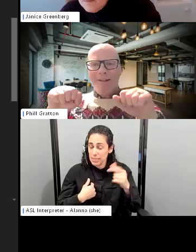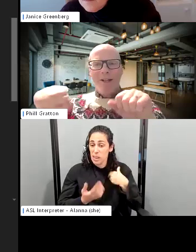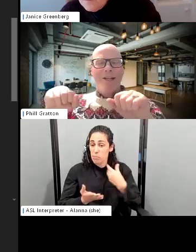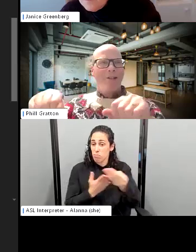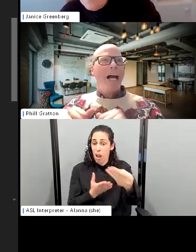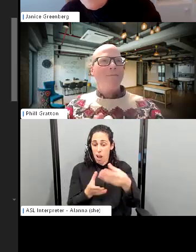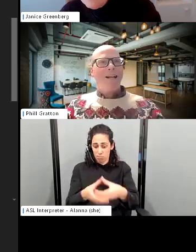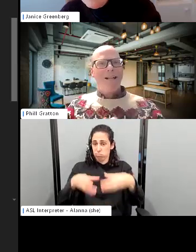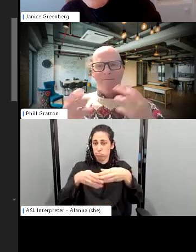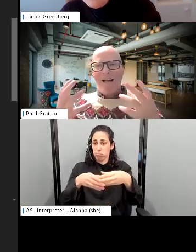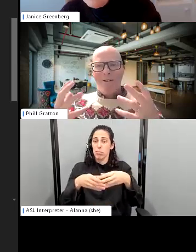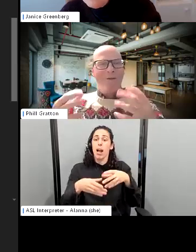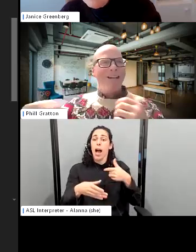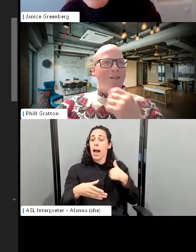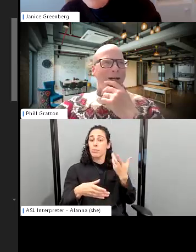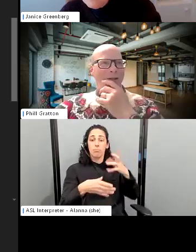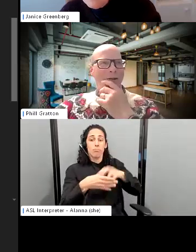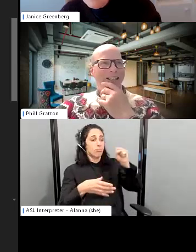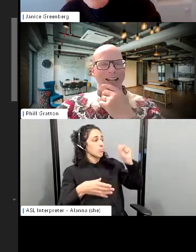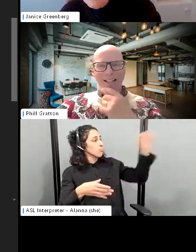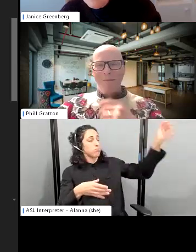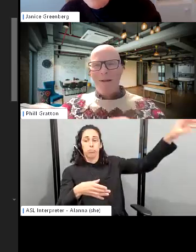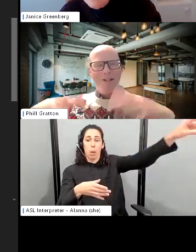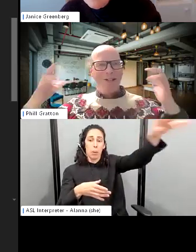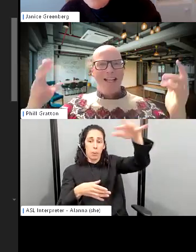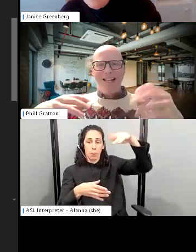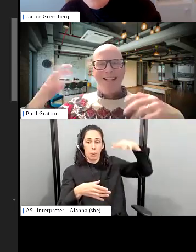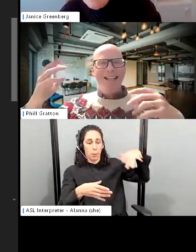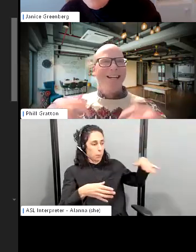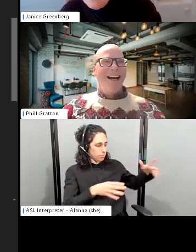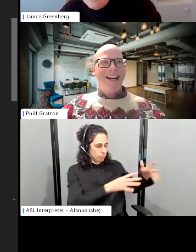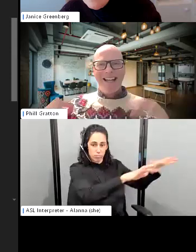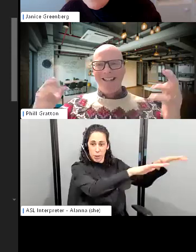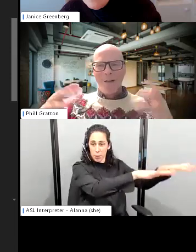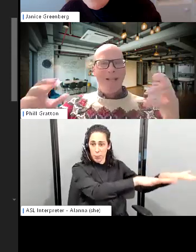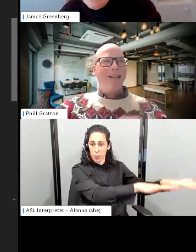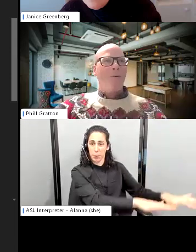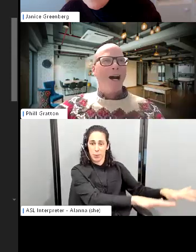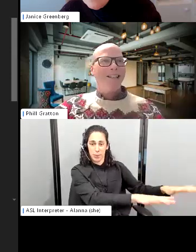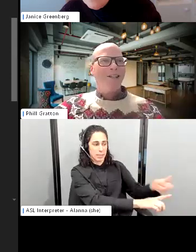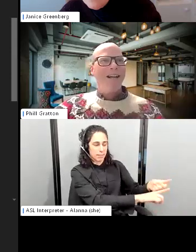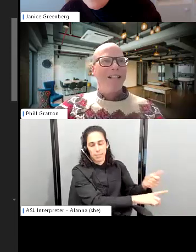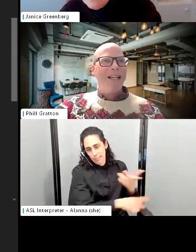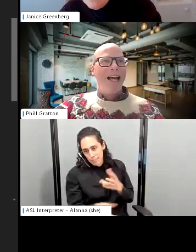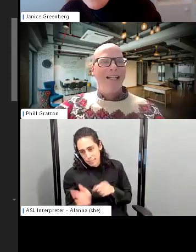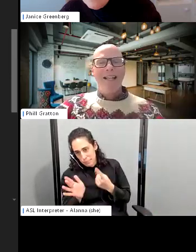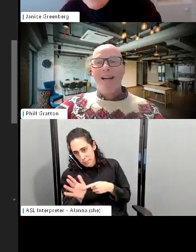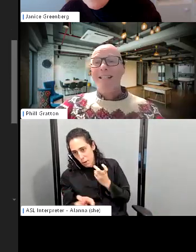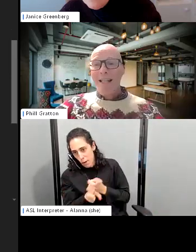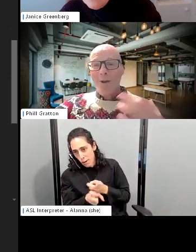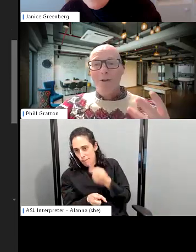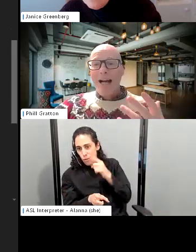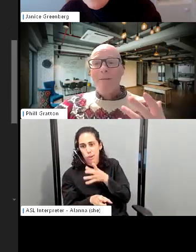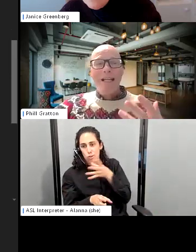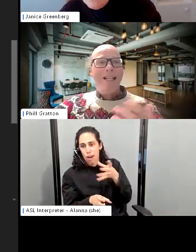makes it a little bit difficult to cut the grass because the flowers are in there as well too. But sometimes I just let it get a little bit wild and crazy, and it